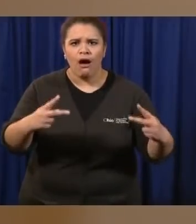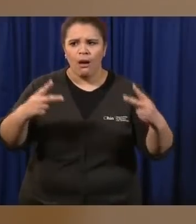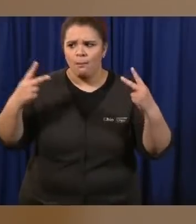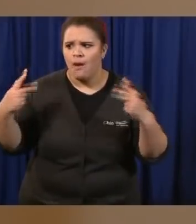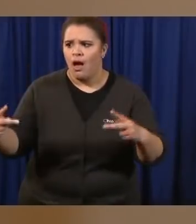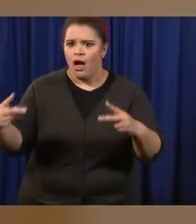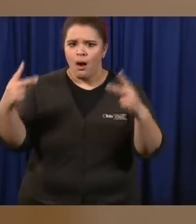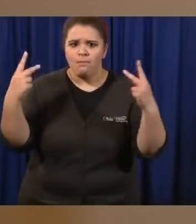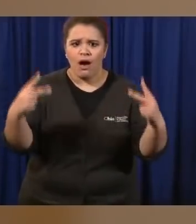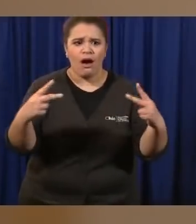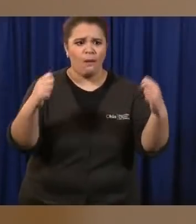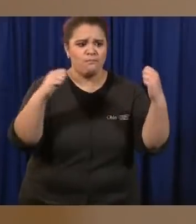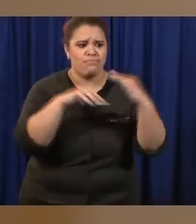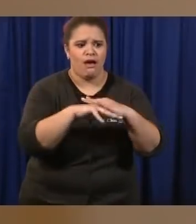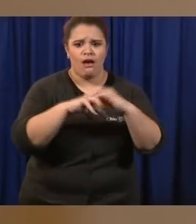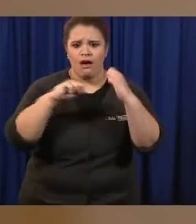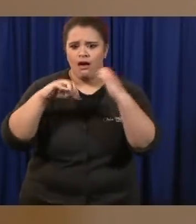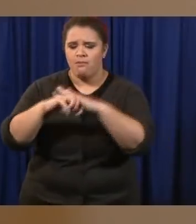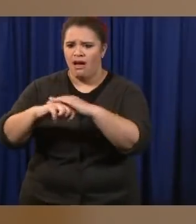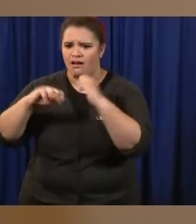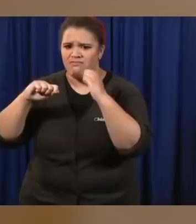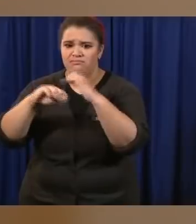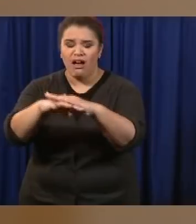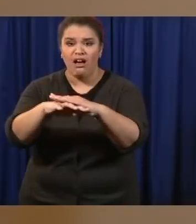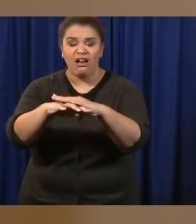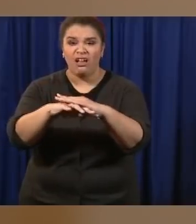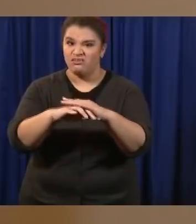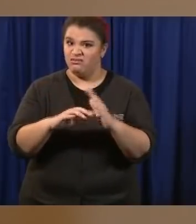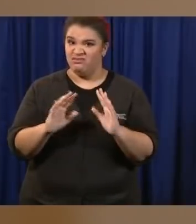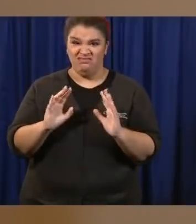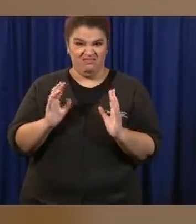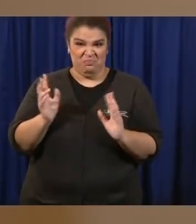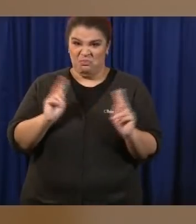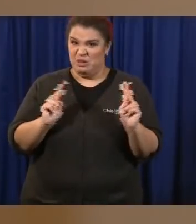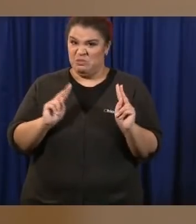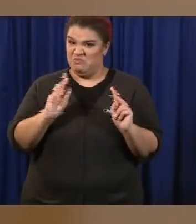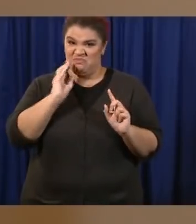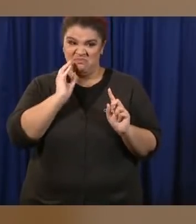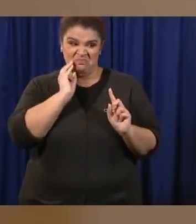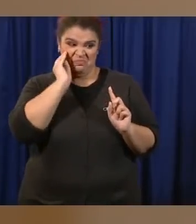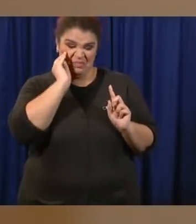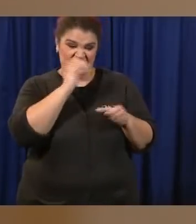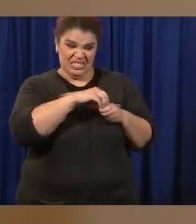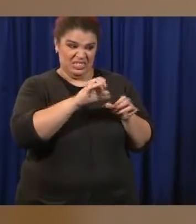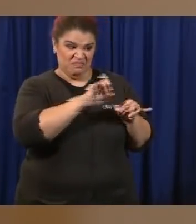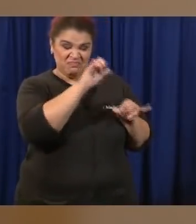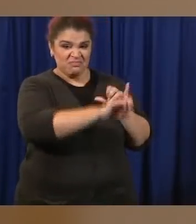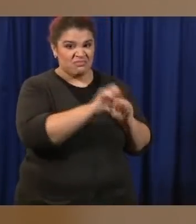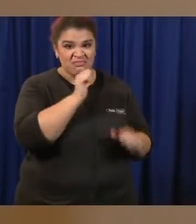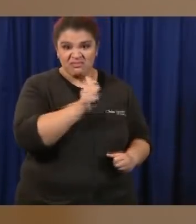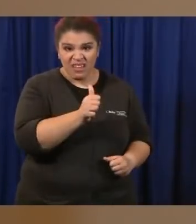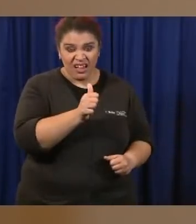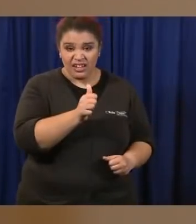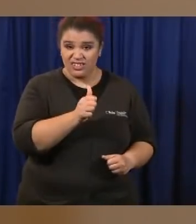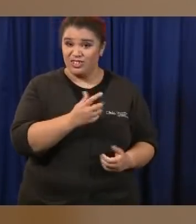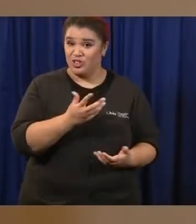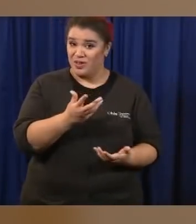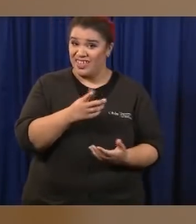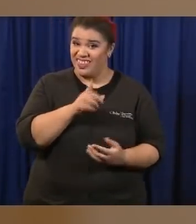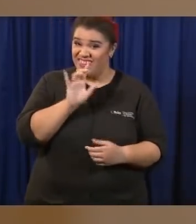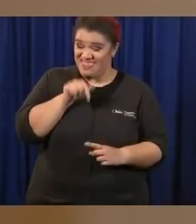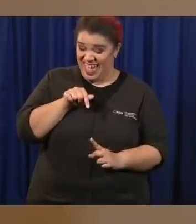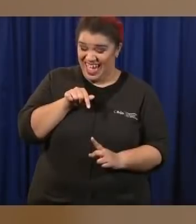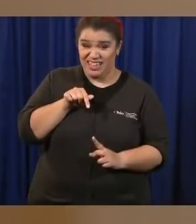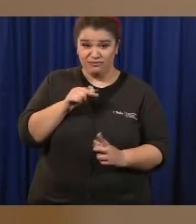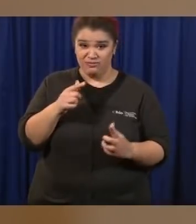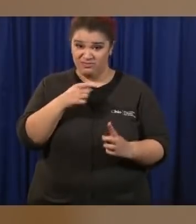clearly not staying inside. You talk about the surge. Do you worry at all that we could actually see, once warm weather hits, almost a